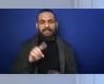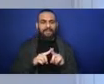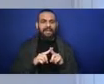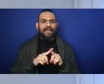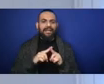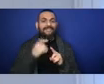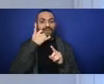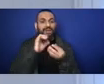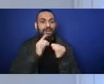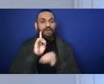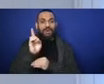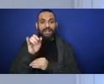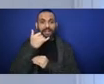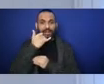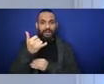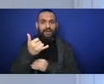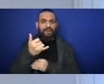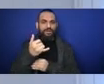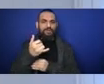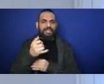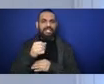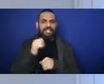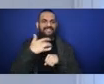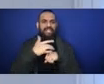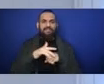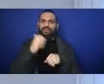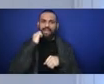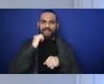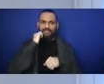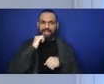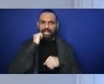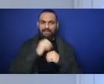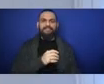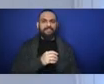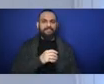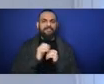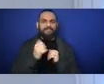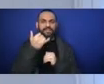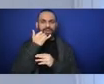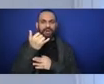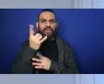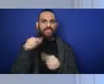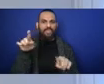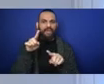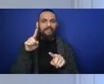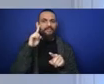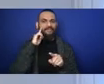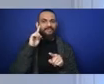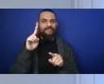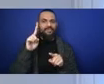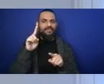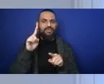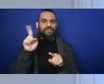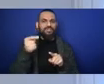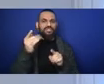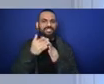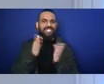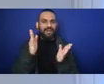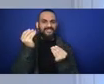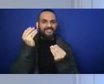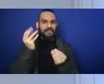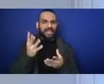registration, we have established a call center, and it's a hotline. It's 21 COVID, but the